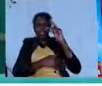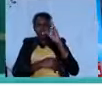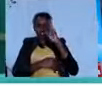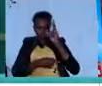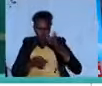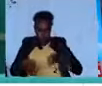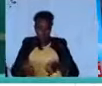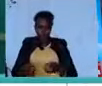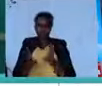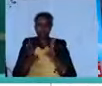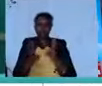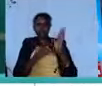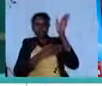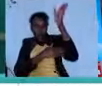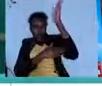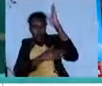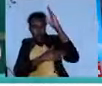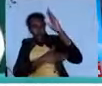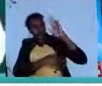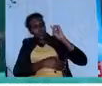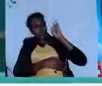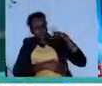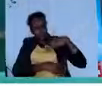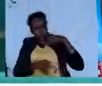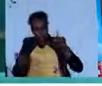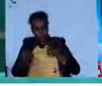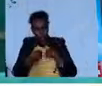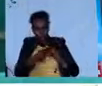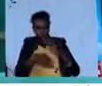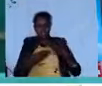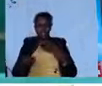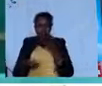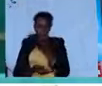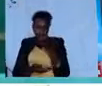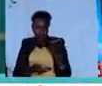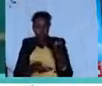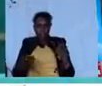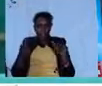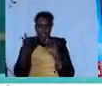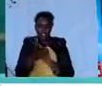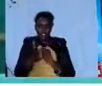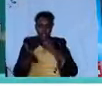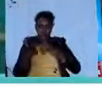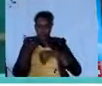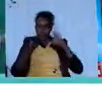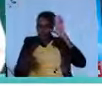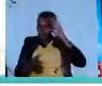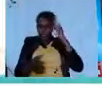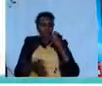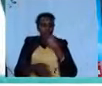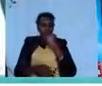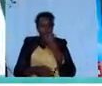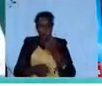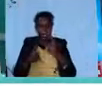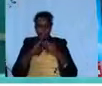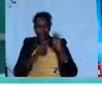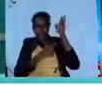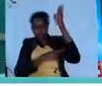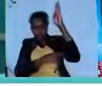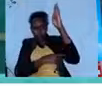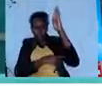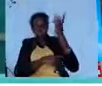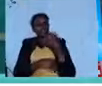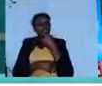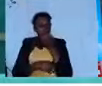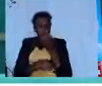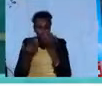traffic. God will also serve you. And that's what Moses was commanded by God to tell the children